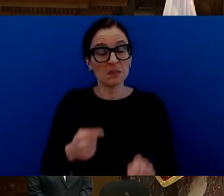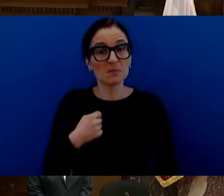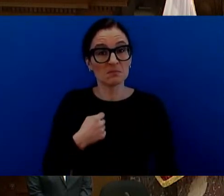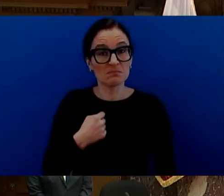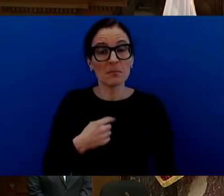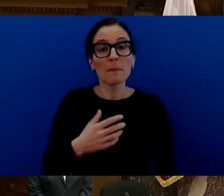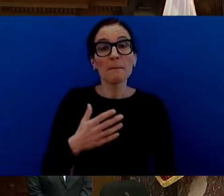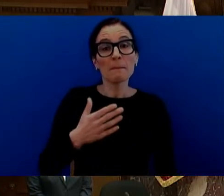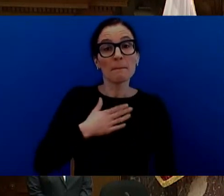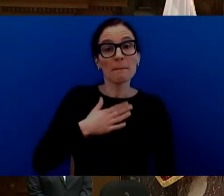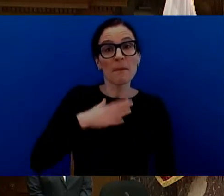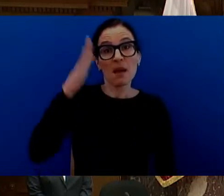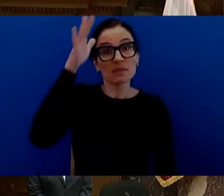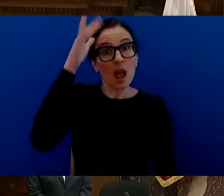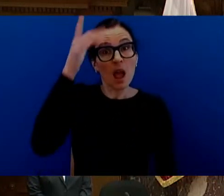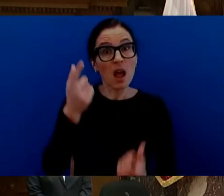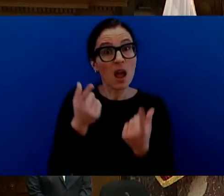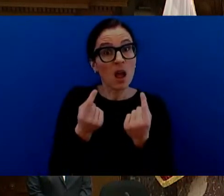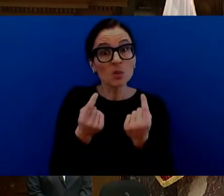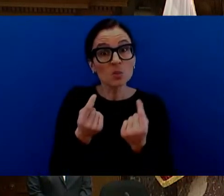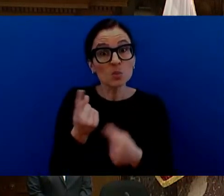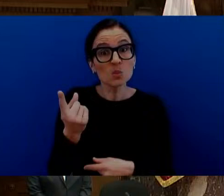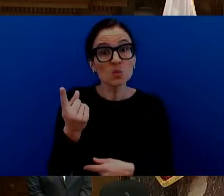You eyact. Change it now.